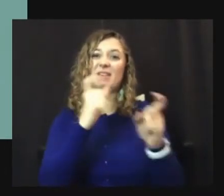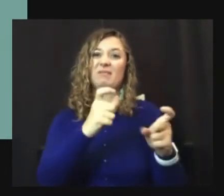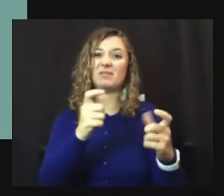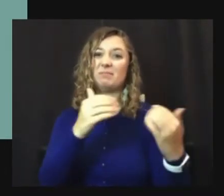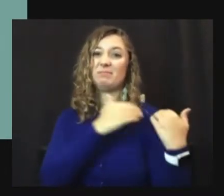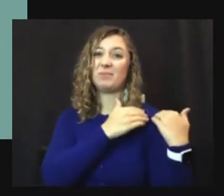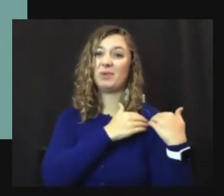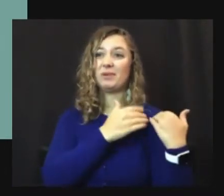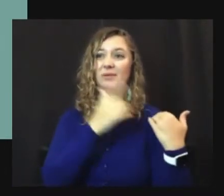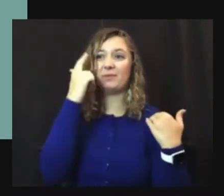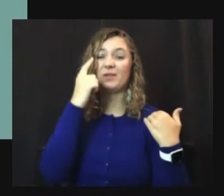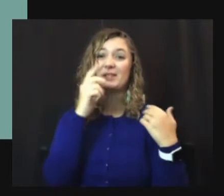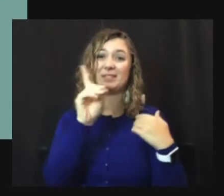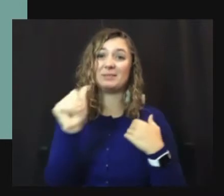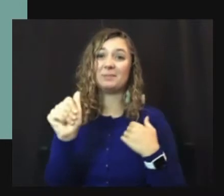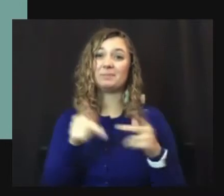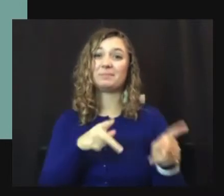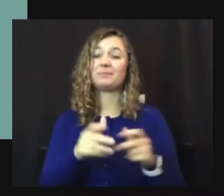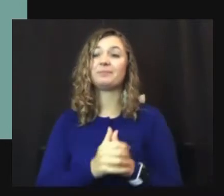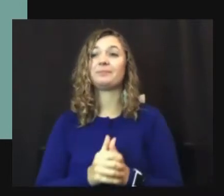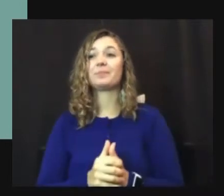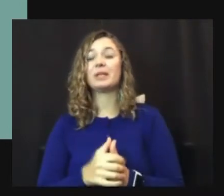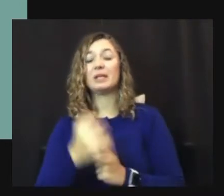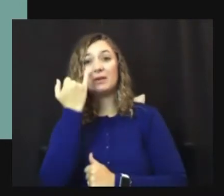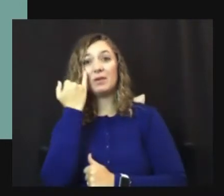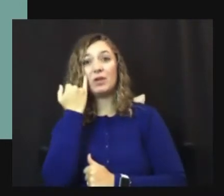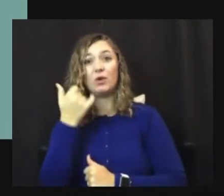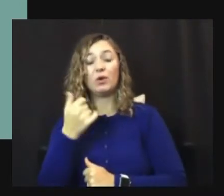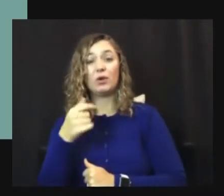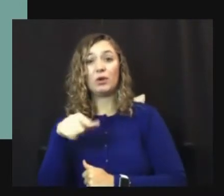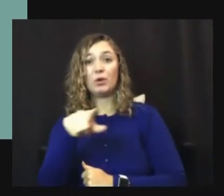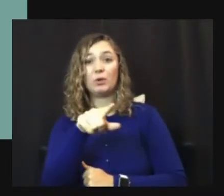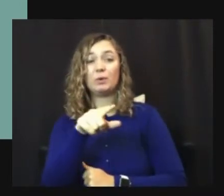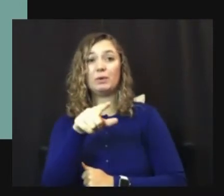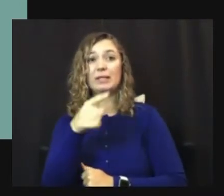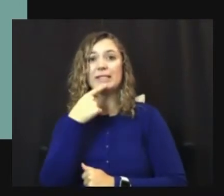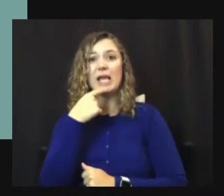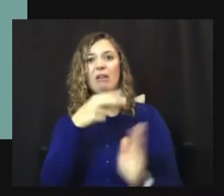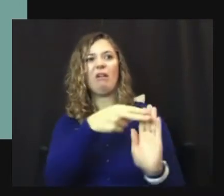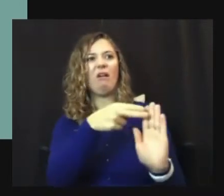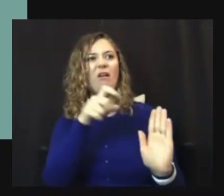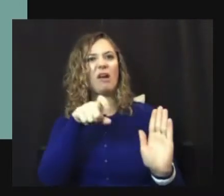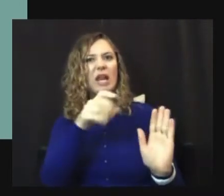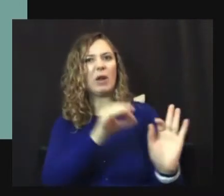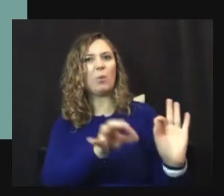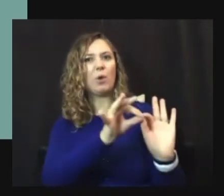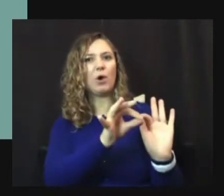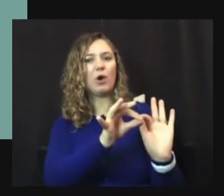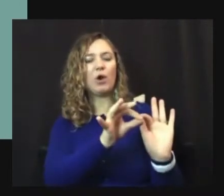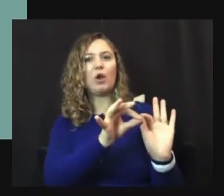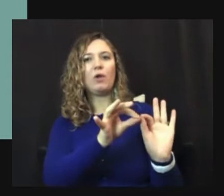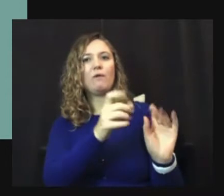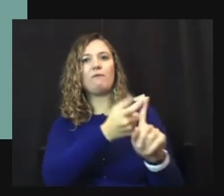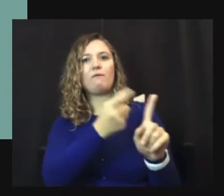to be worthy and successful in life, we have to be independent and we have to work towards that the whole time,